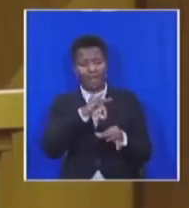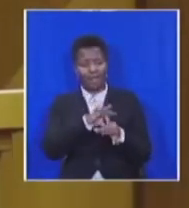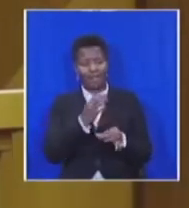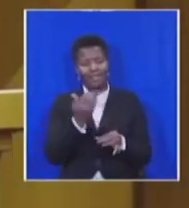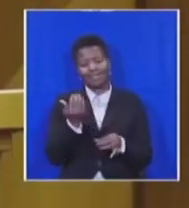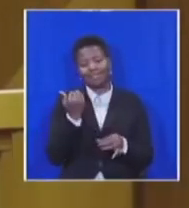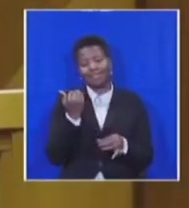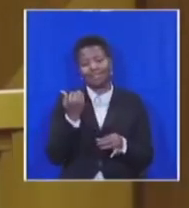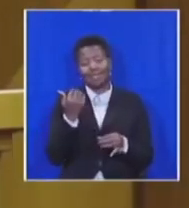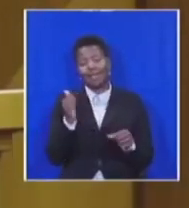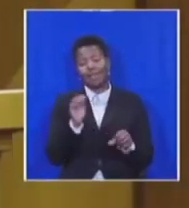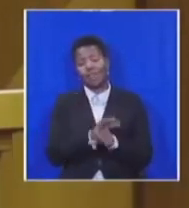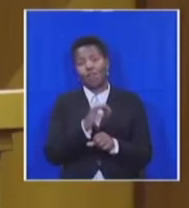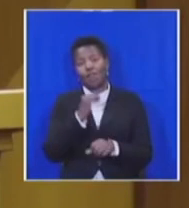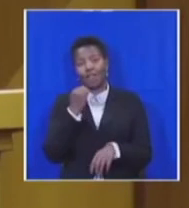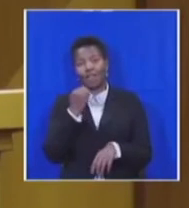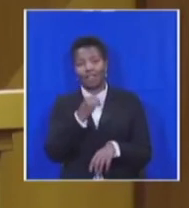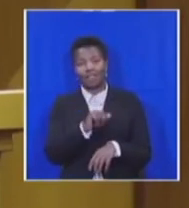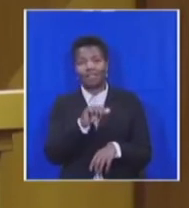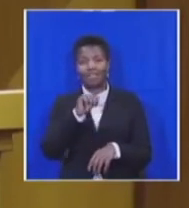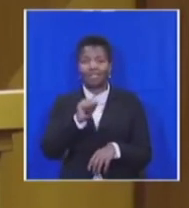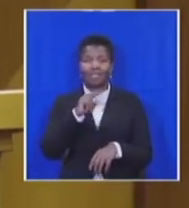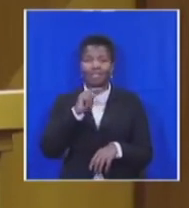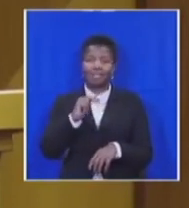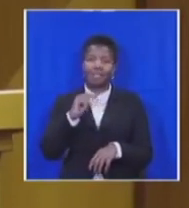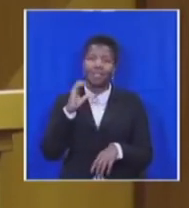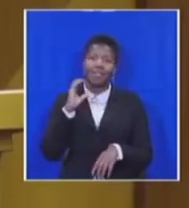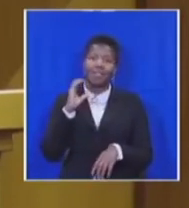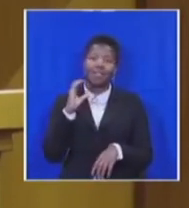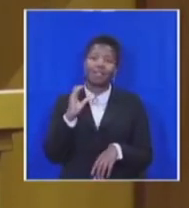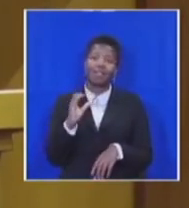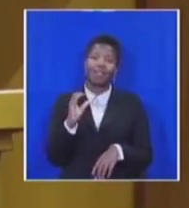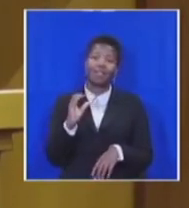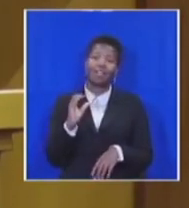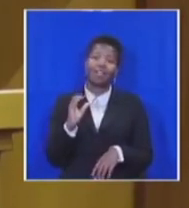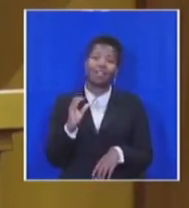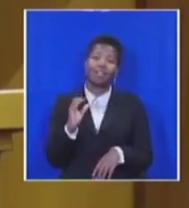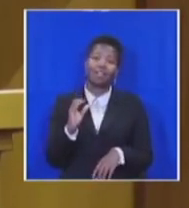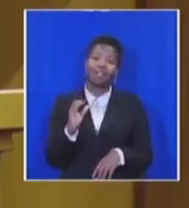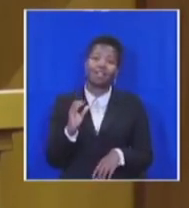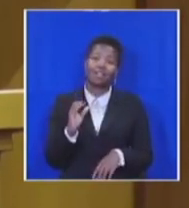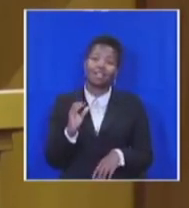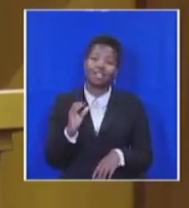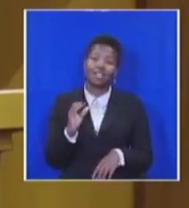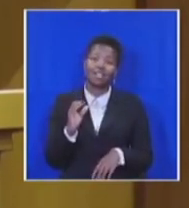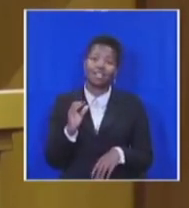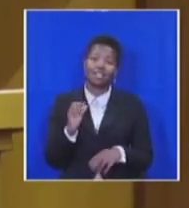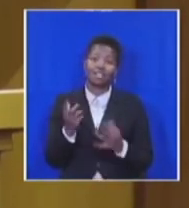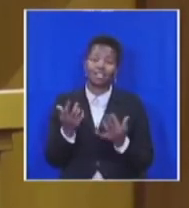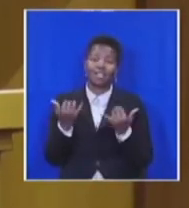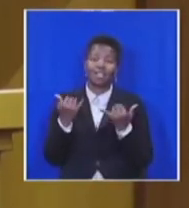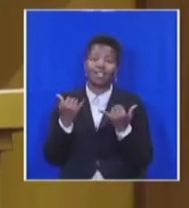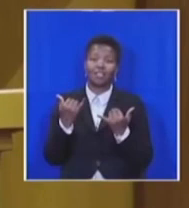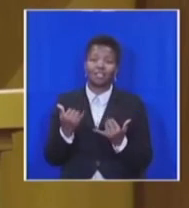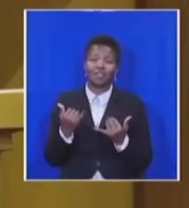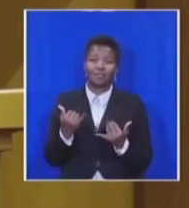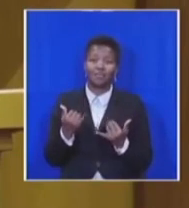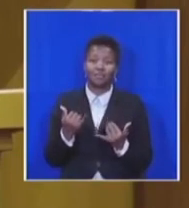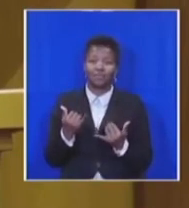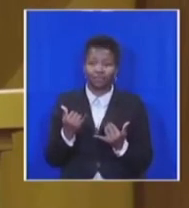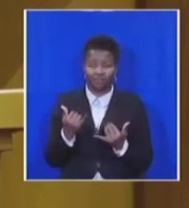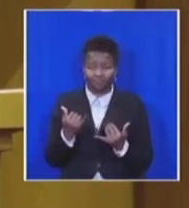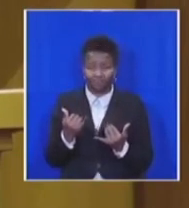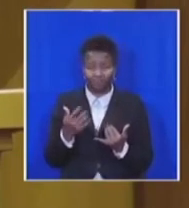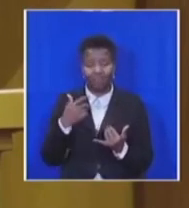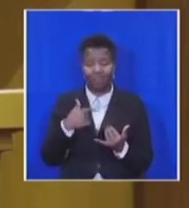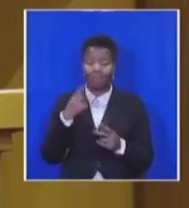for rejecting the ANC? I would like to take this opportunity again. Order, honorable members. Order. I